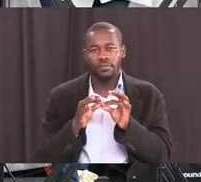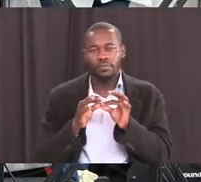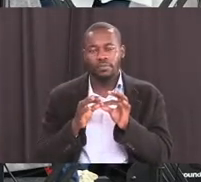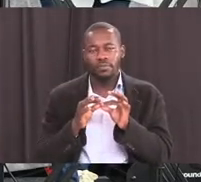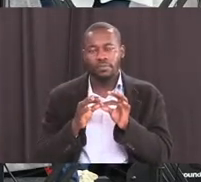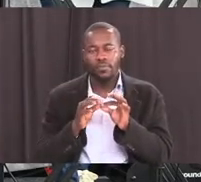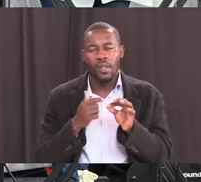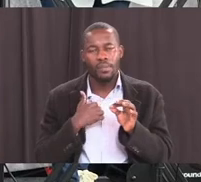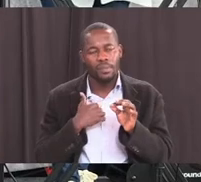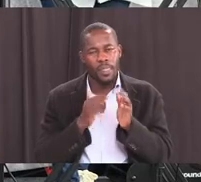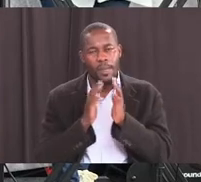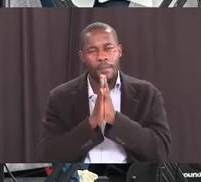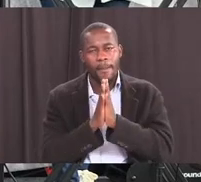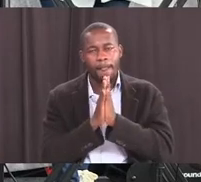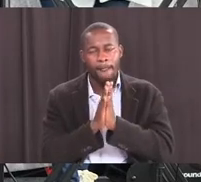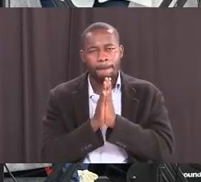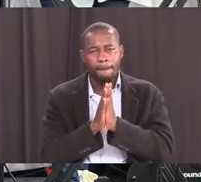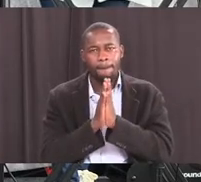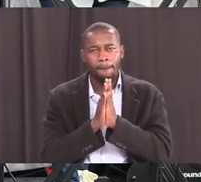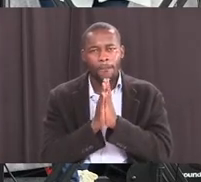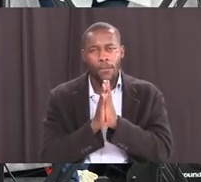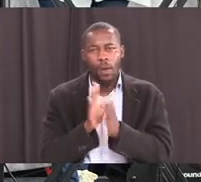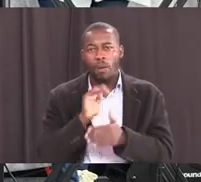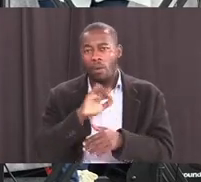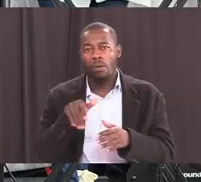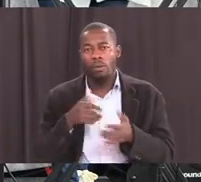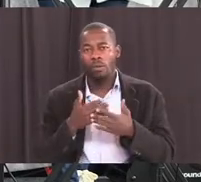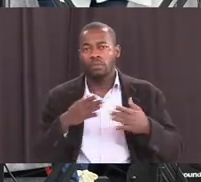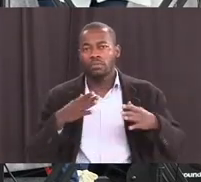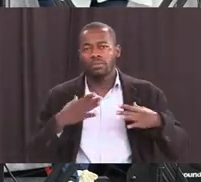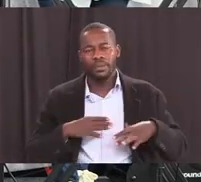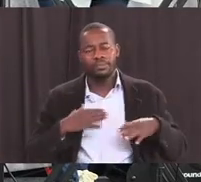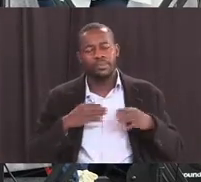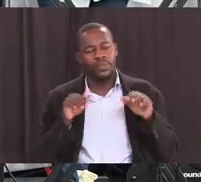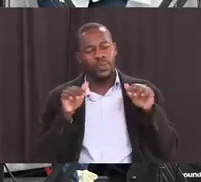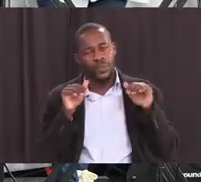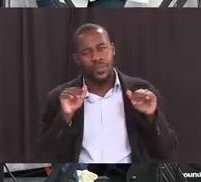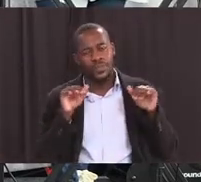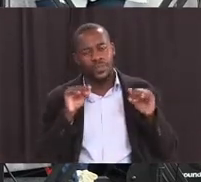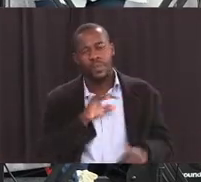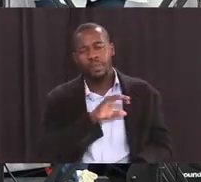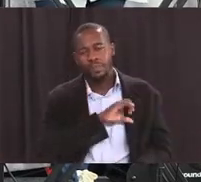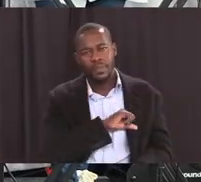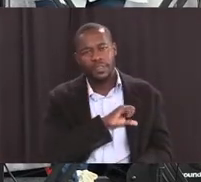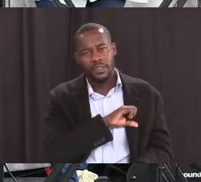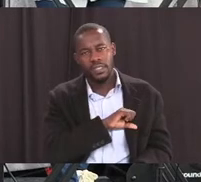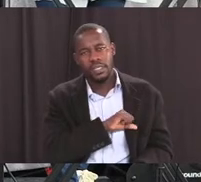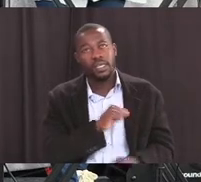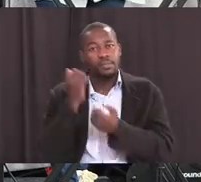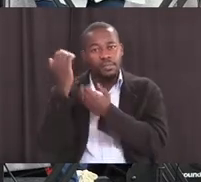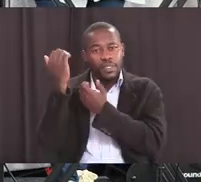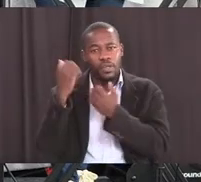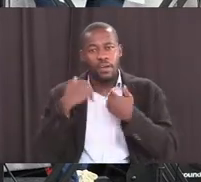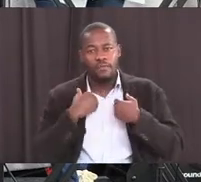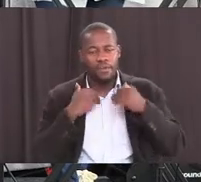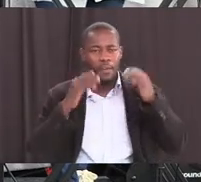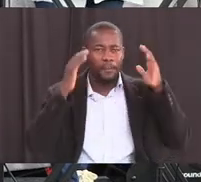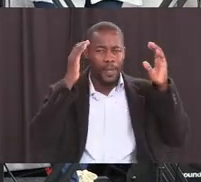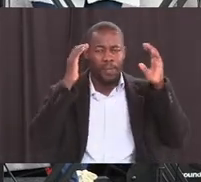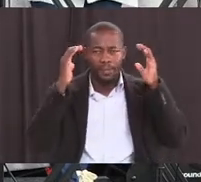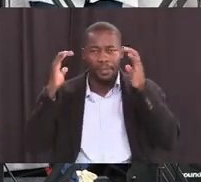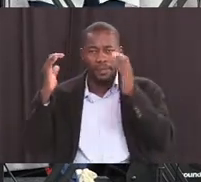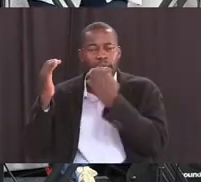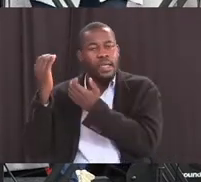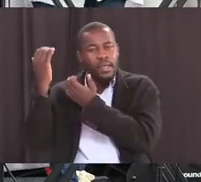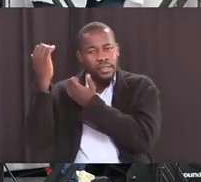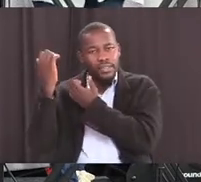And Lord, I pray for people who are in waiting and it's like, yes, exactly what Cody was saying. I'm waiting and it feels like I've